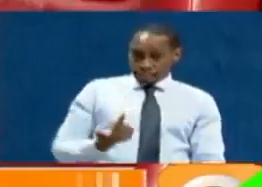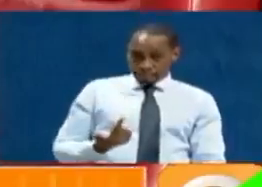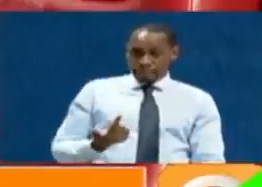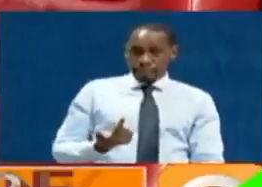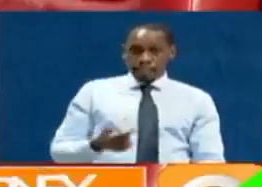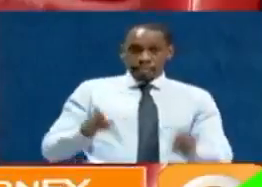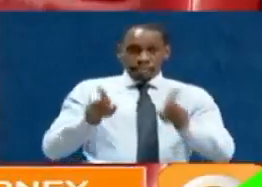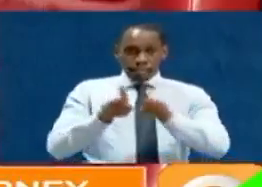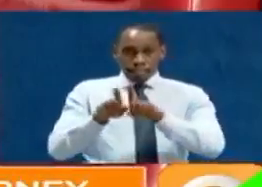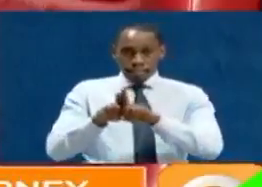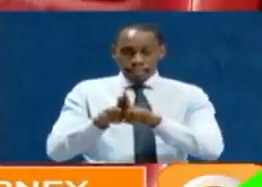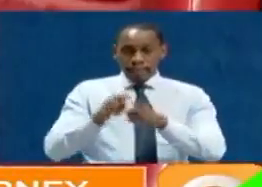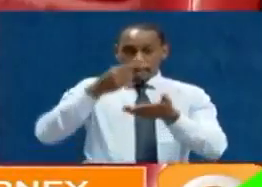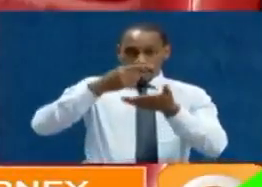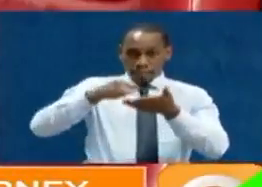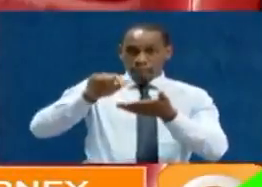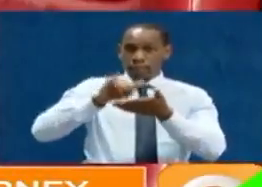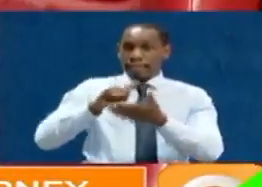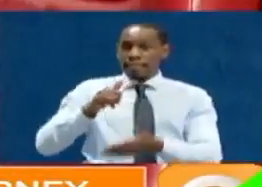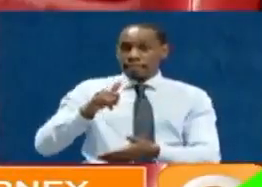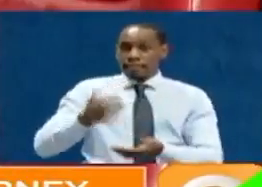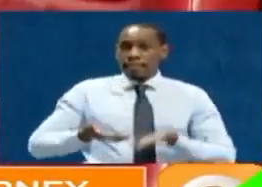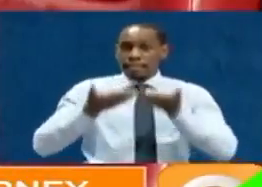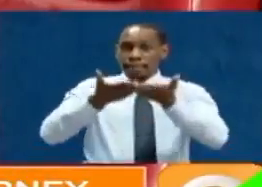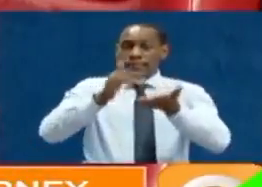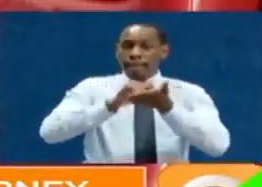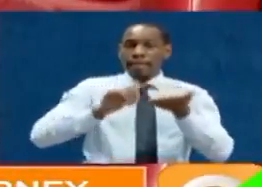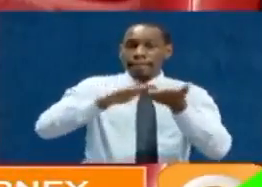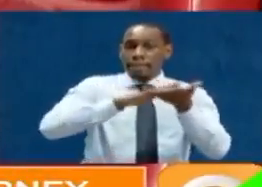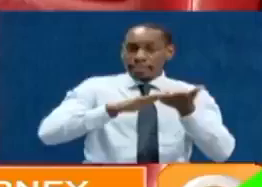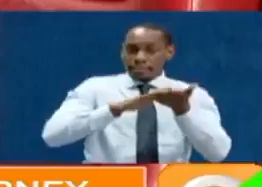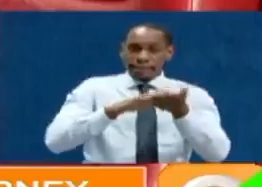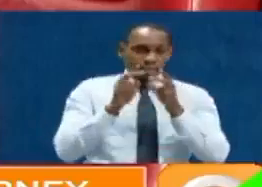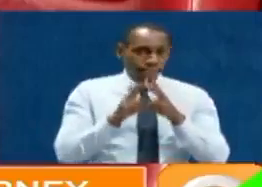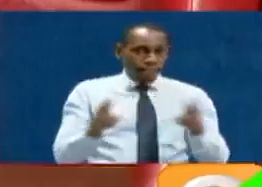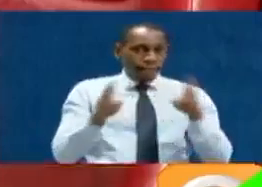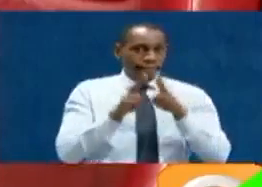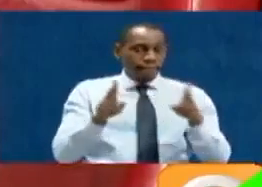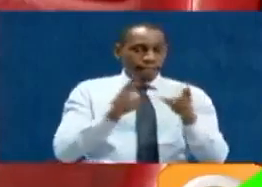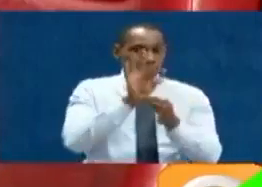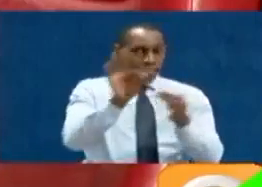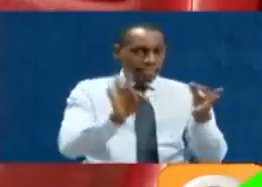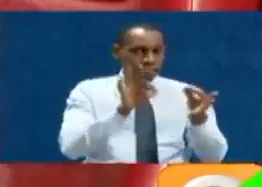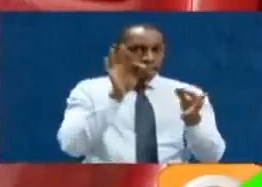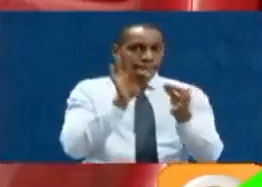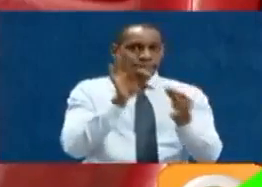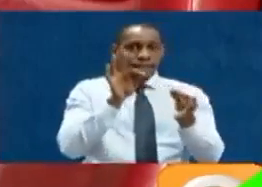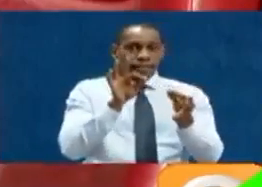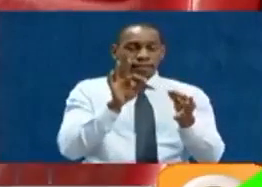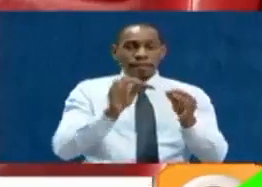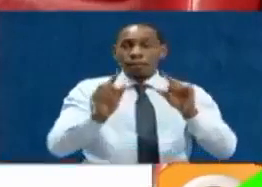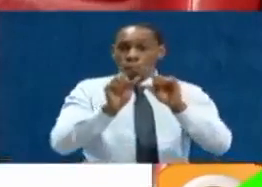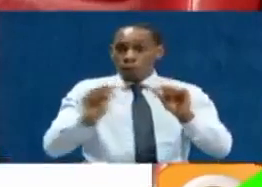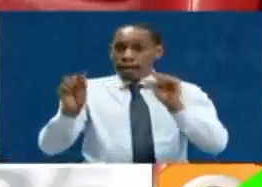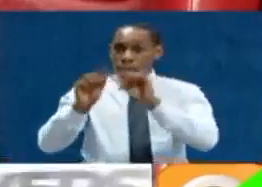and the consent I gave was based on a very specific set of